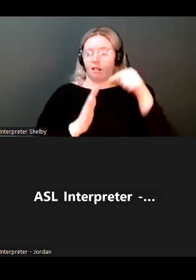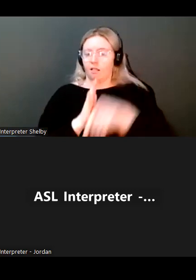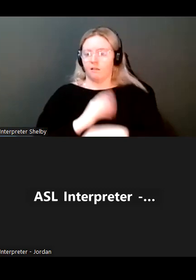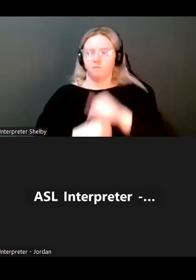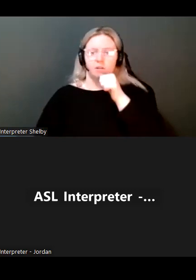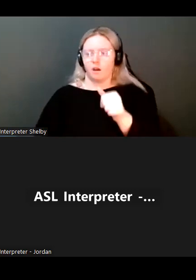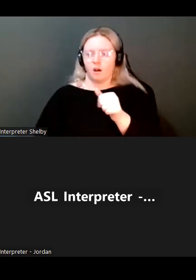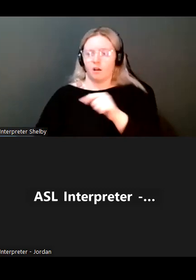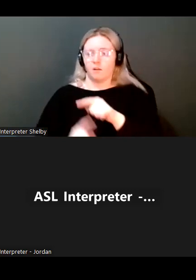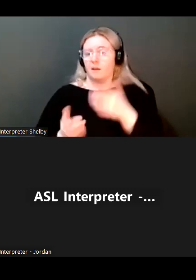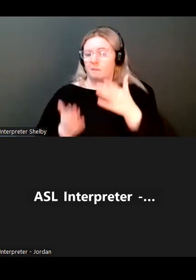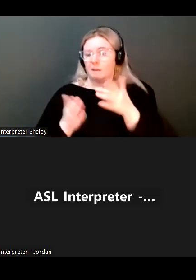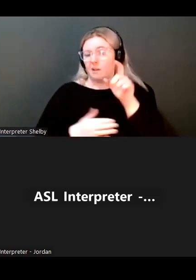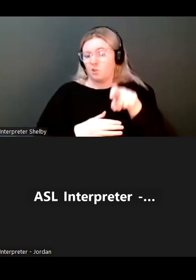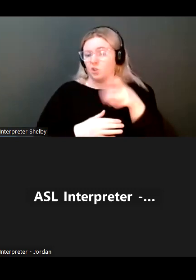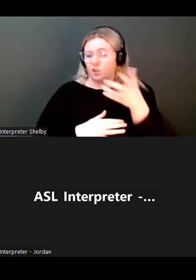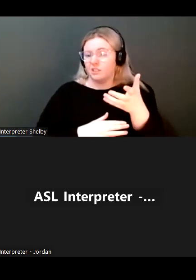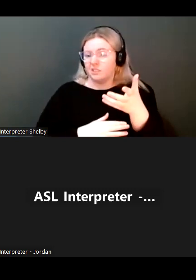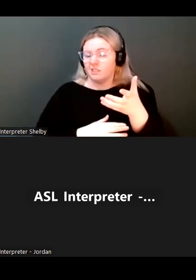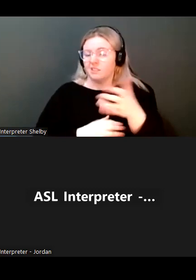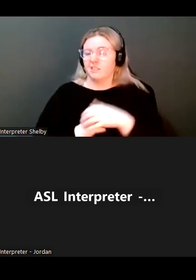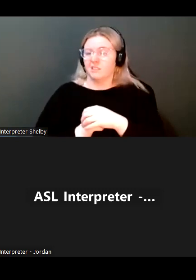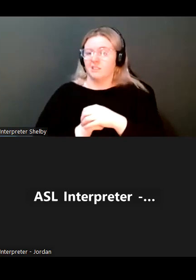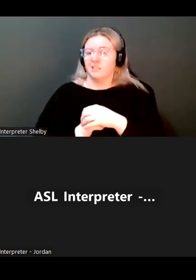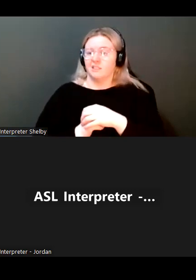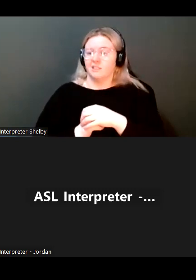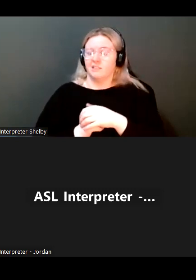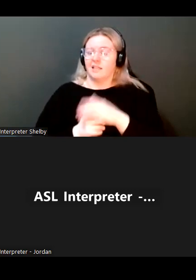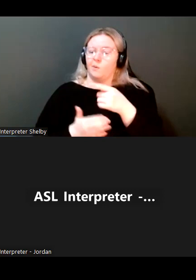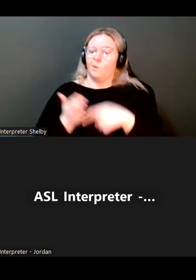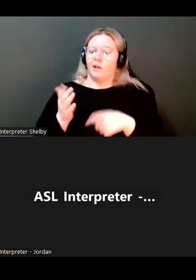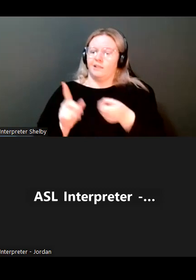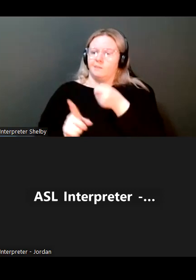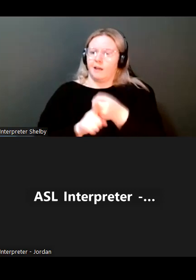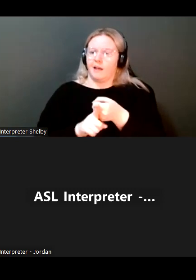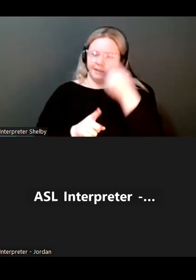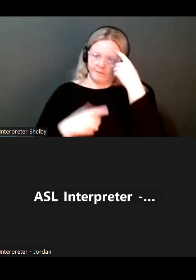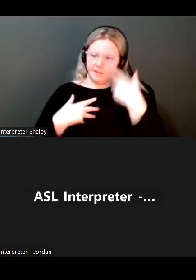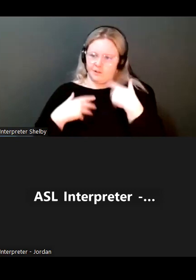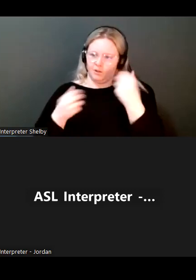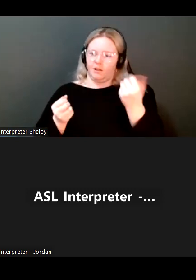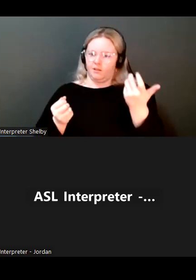know, maybe I should have that these determinants of health, right? Things like